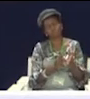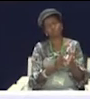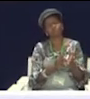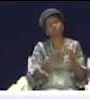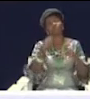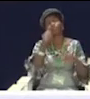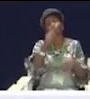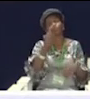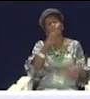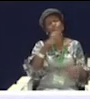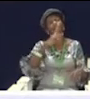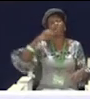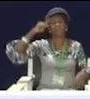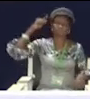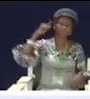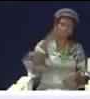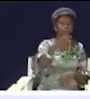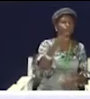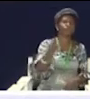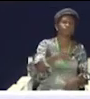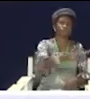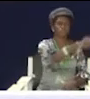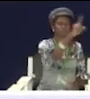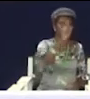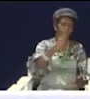Who are you?